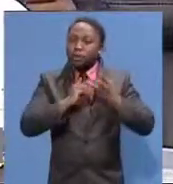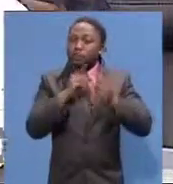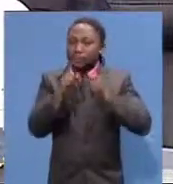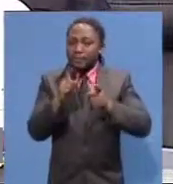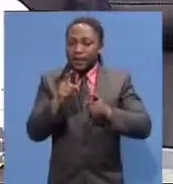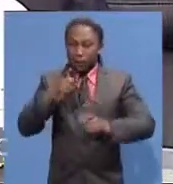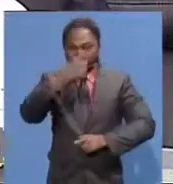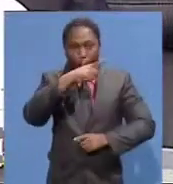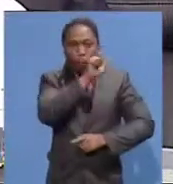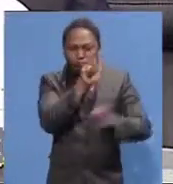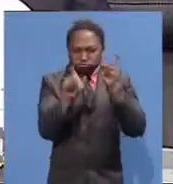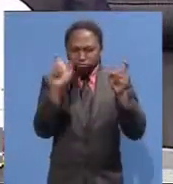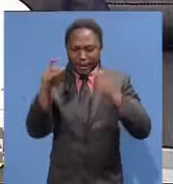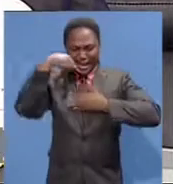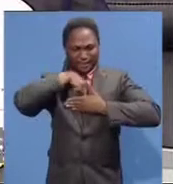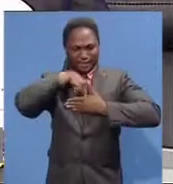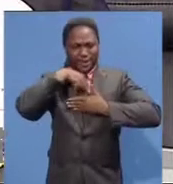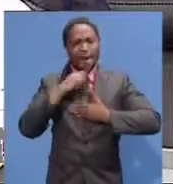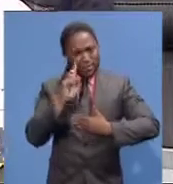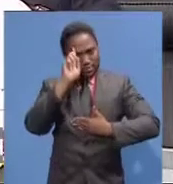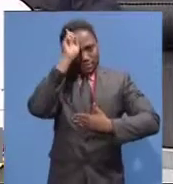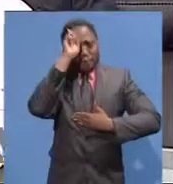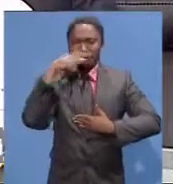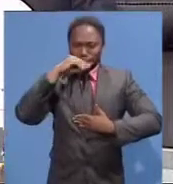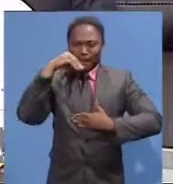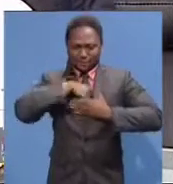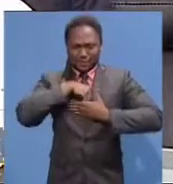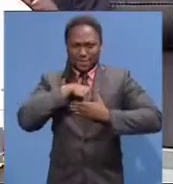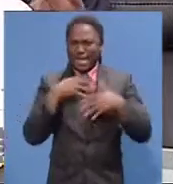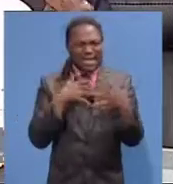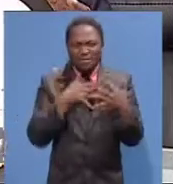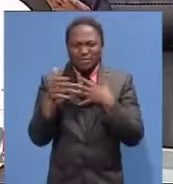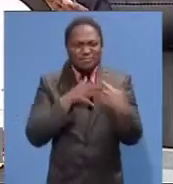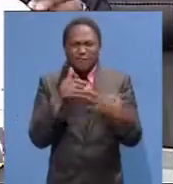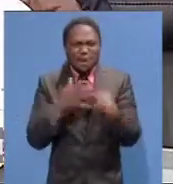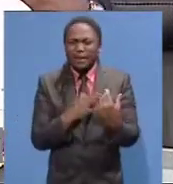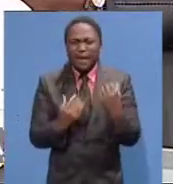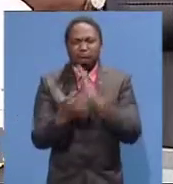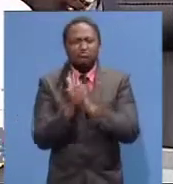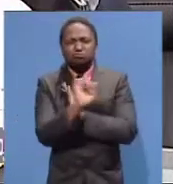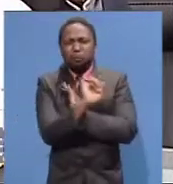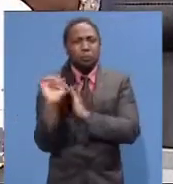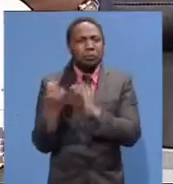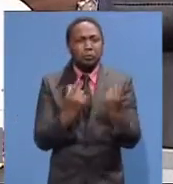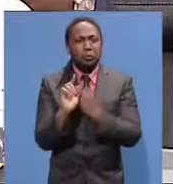us is a little Madiba. And no matter where your space, no matter what your talent, if